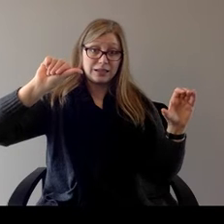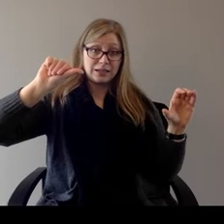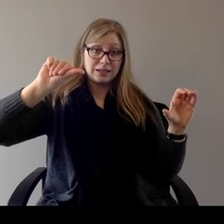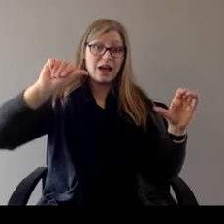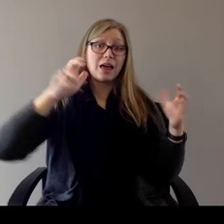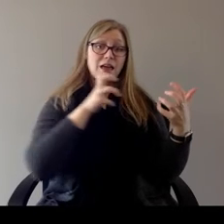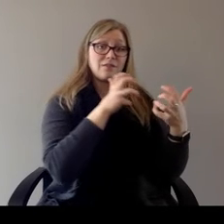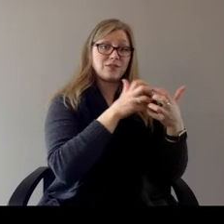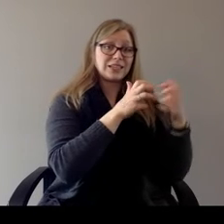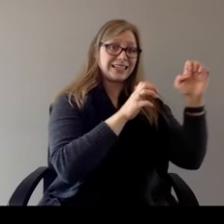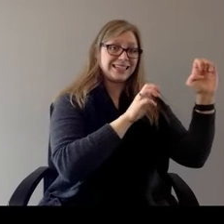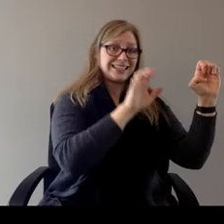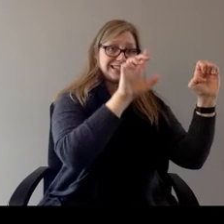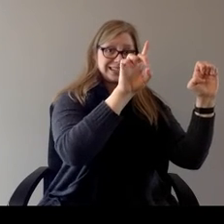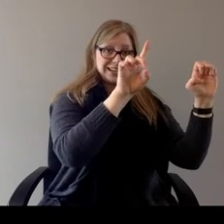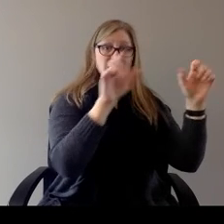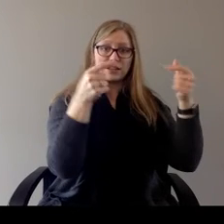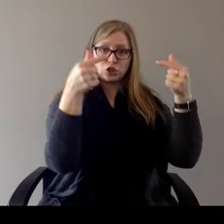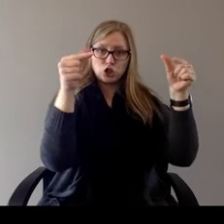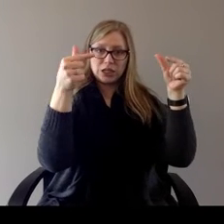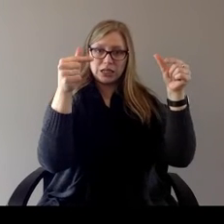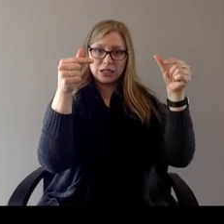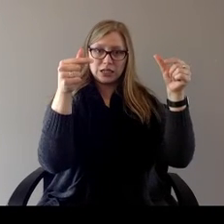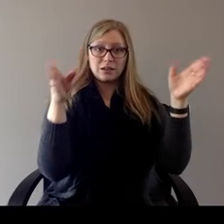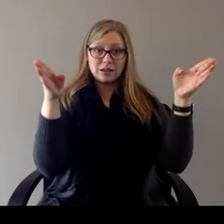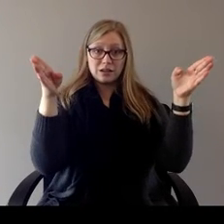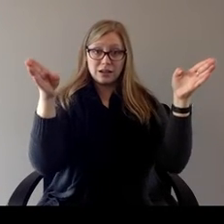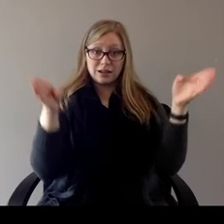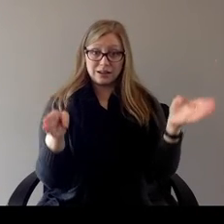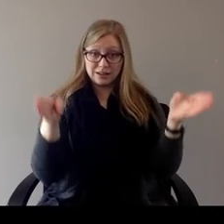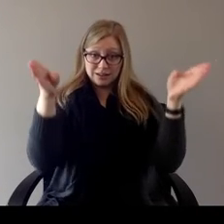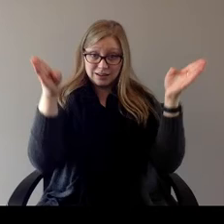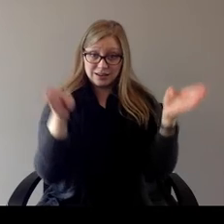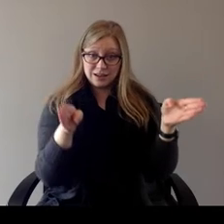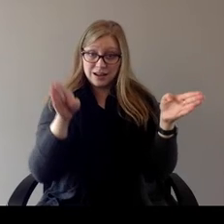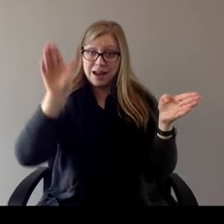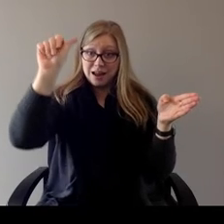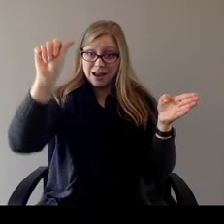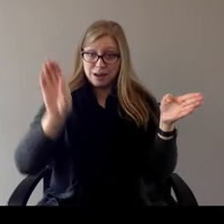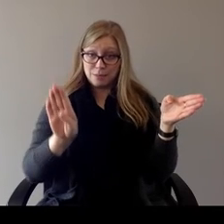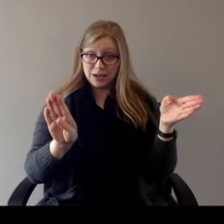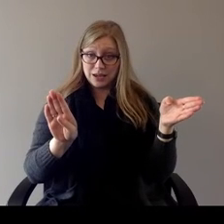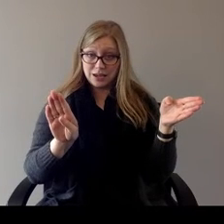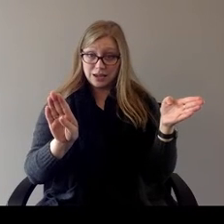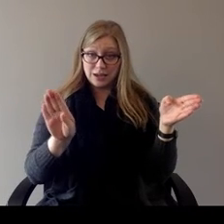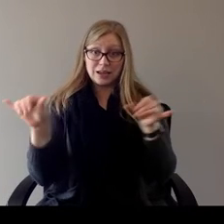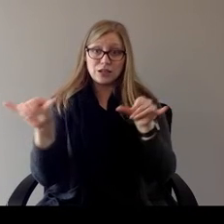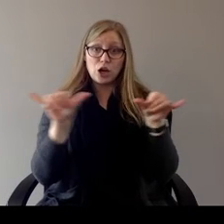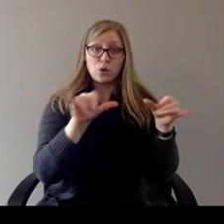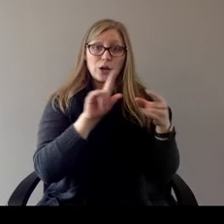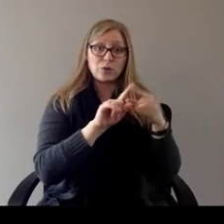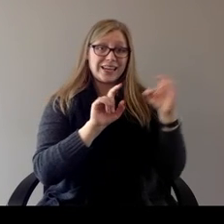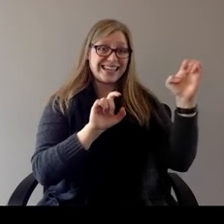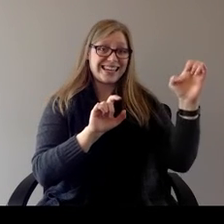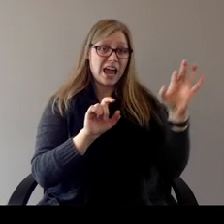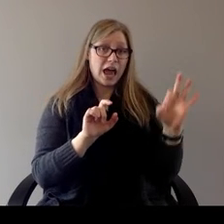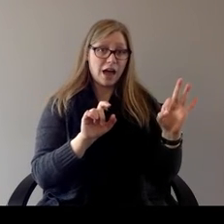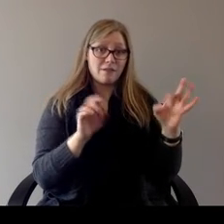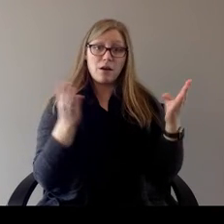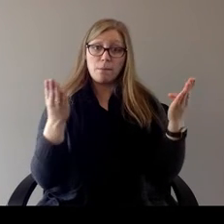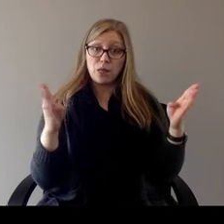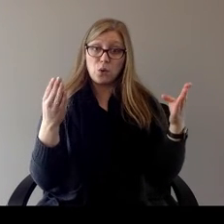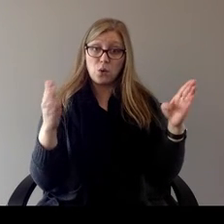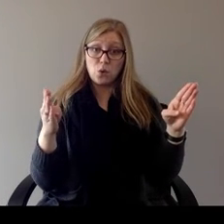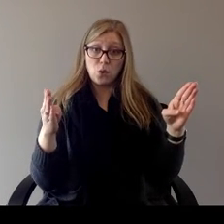and they are in green, and then side AB, which is congruent to side EF, and that's in blue, and then this angle is